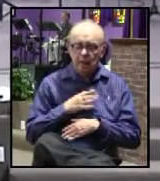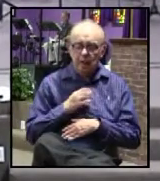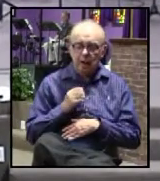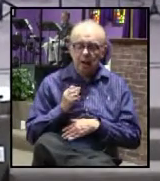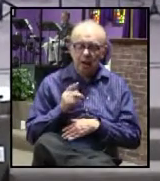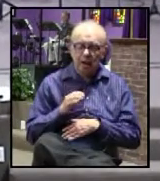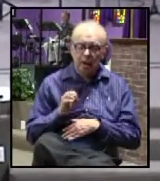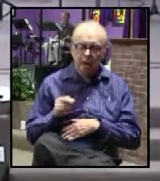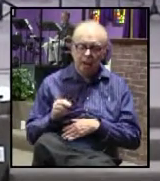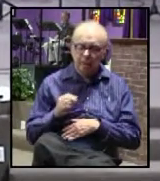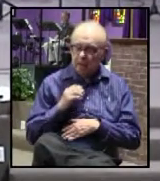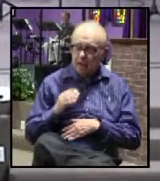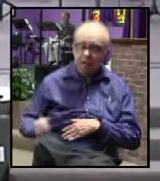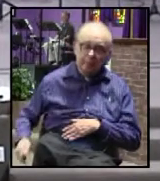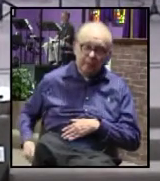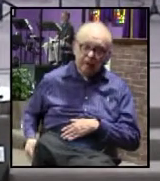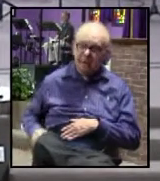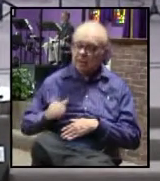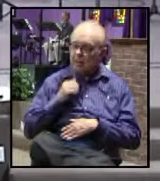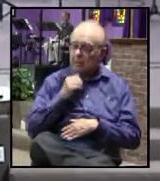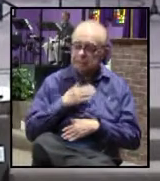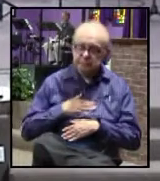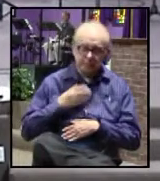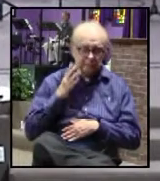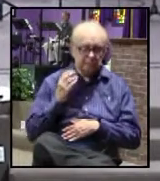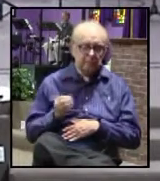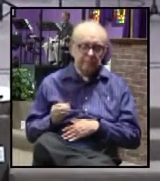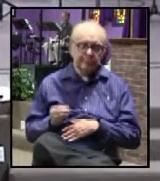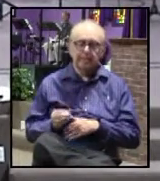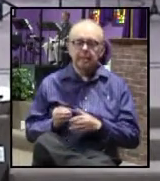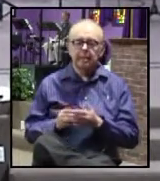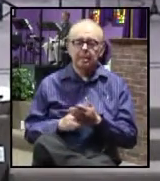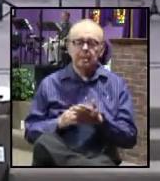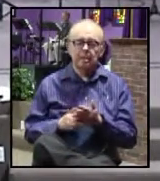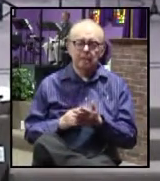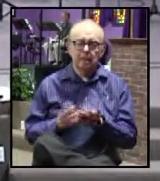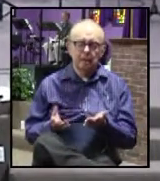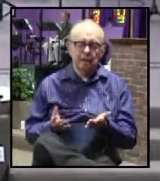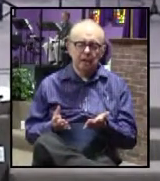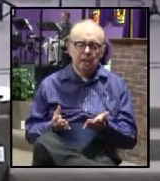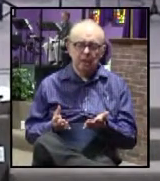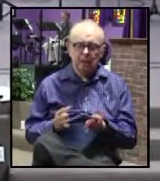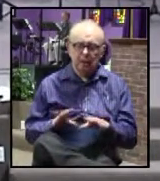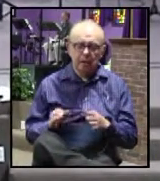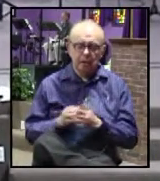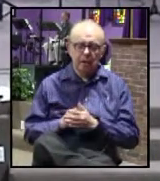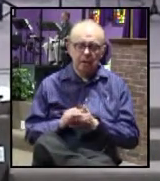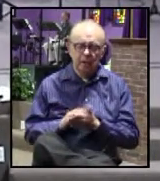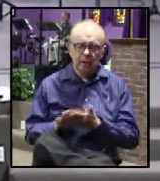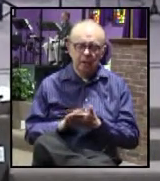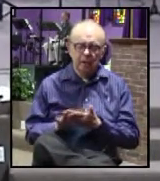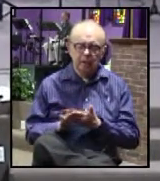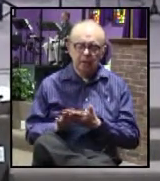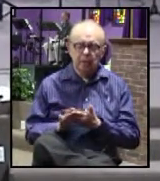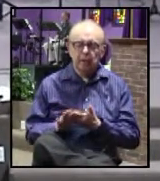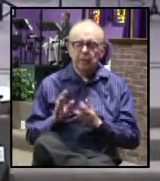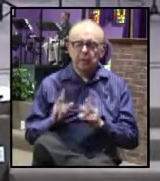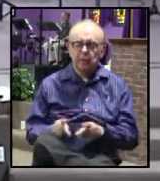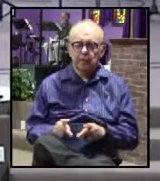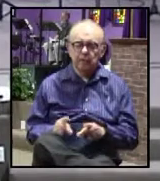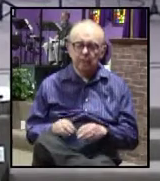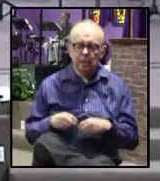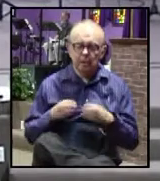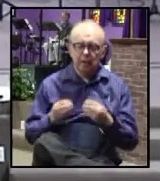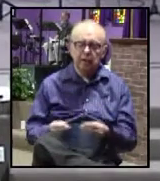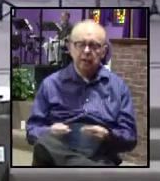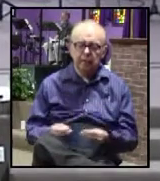is not a pleasant experience. Because one, sometimes it takes the dignity away of somebody else, but doing that cleans them up to restore them, to give